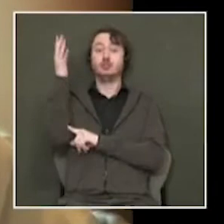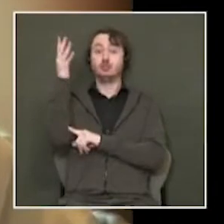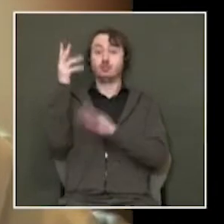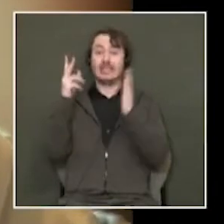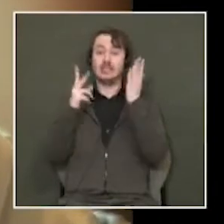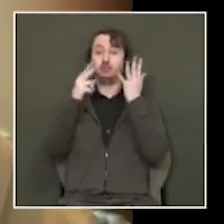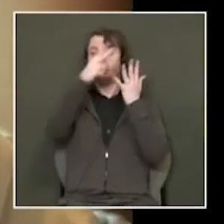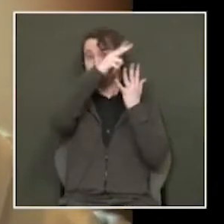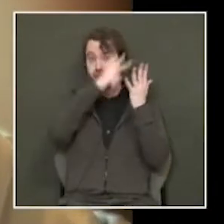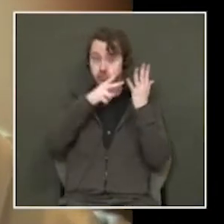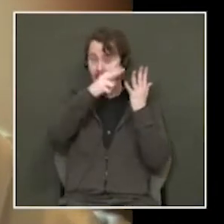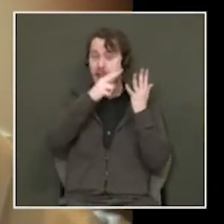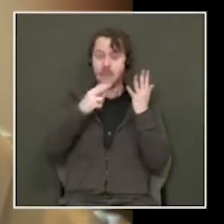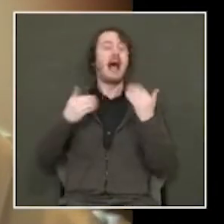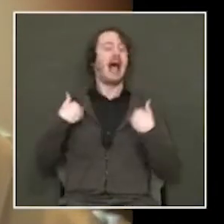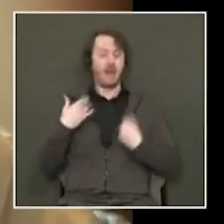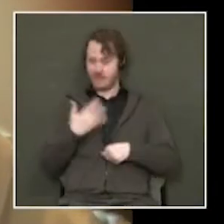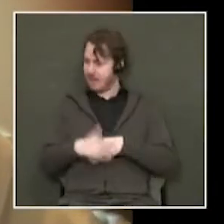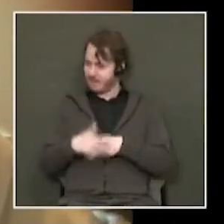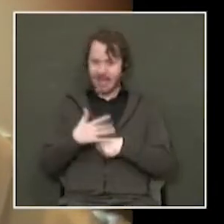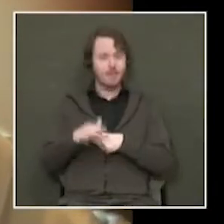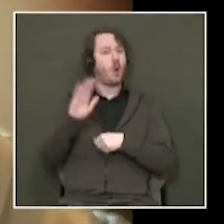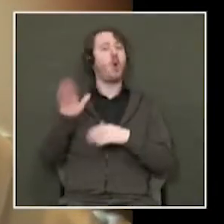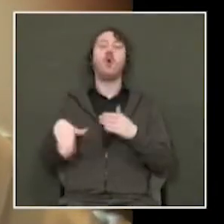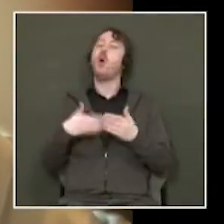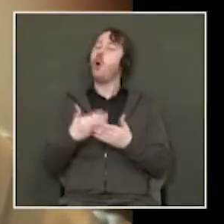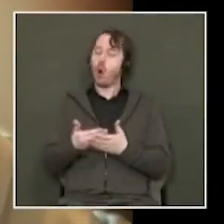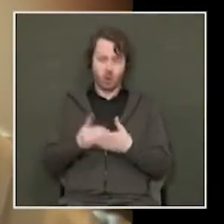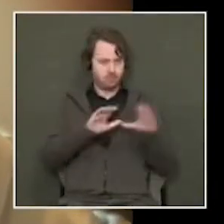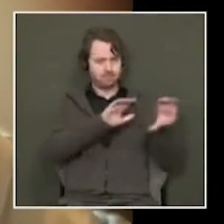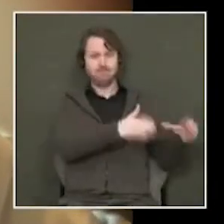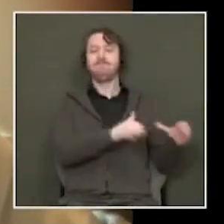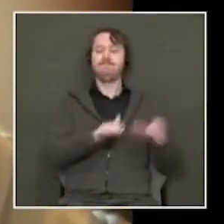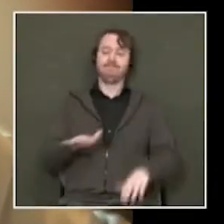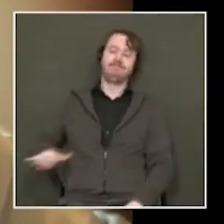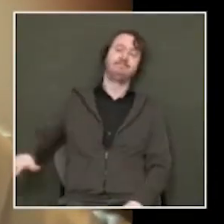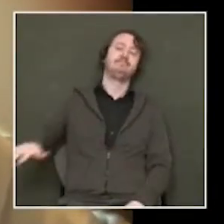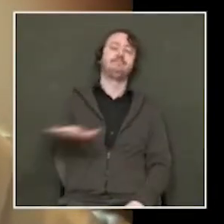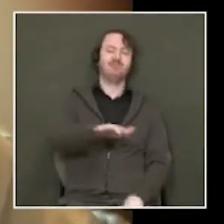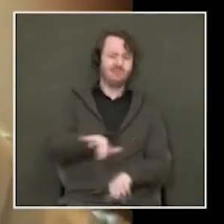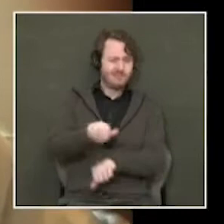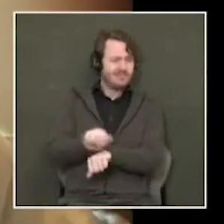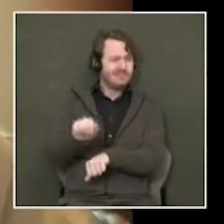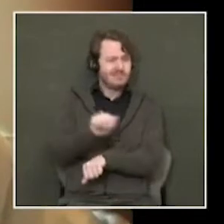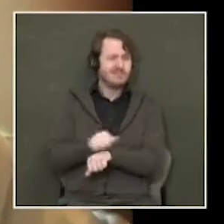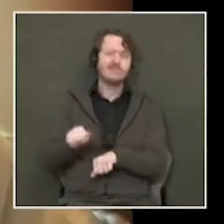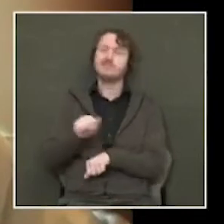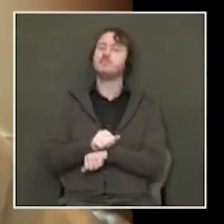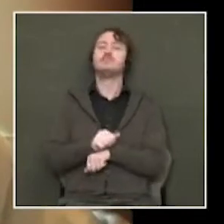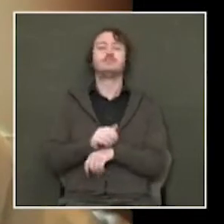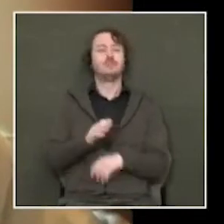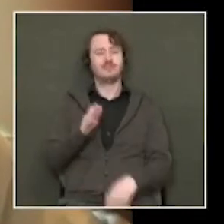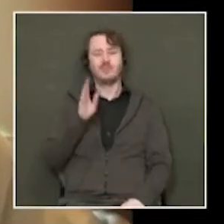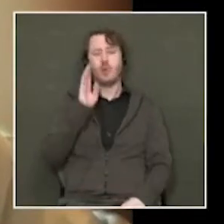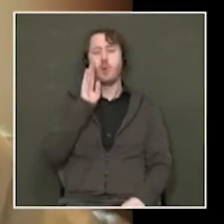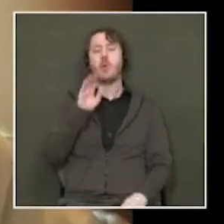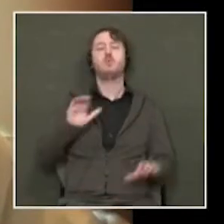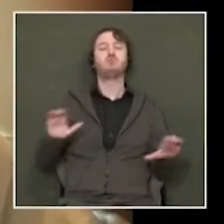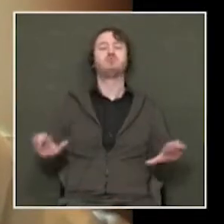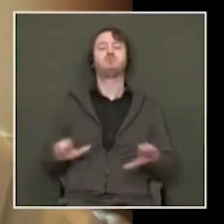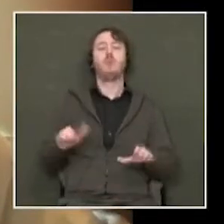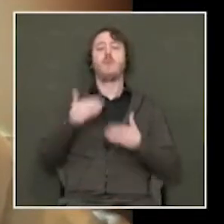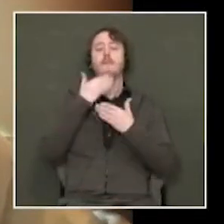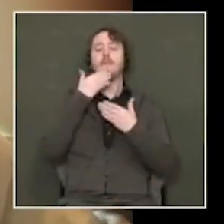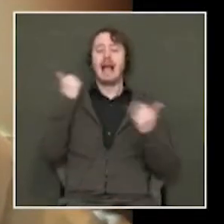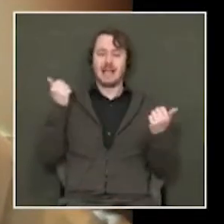available. So every resource we have available to us is out in the field working, and we'll do our best to get you